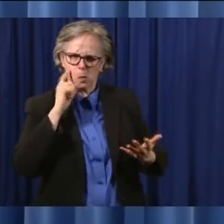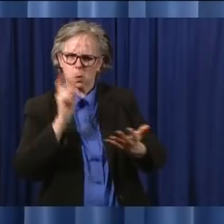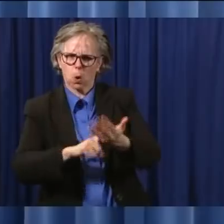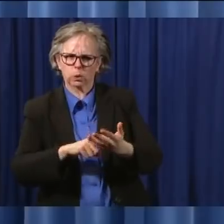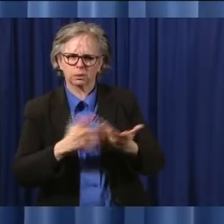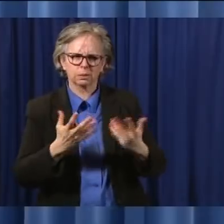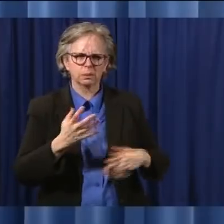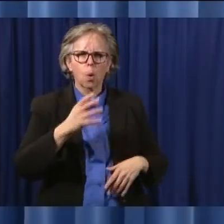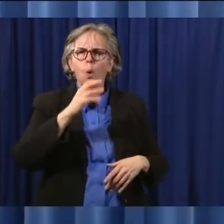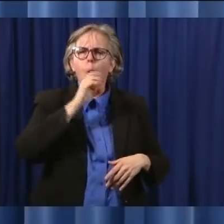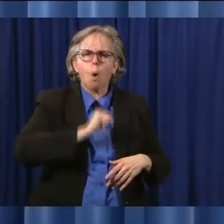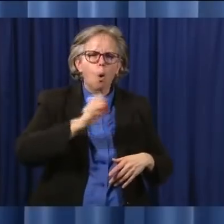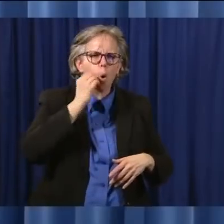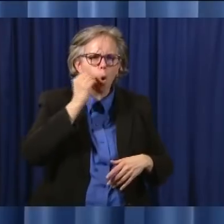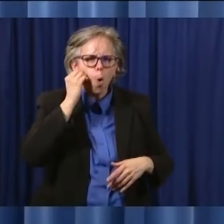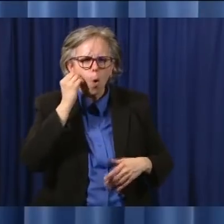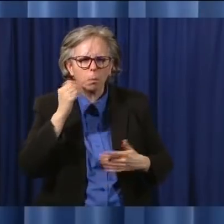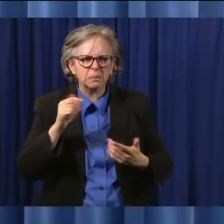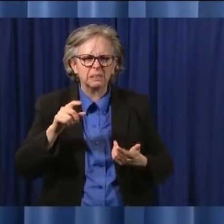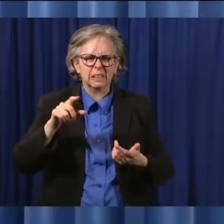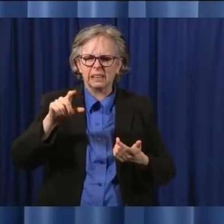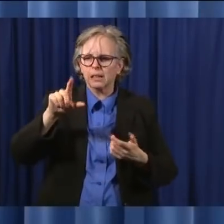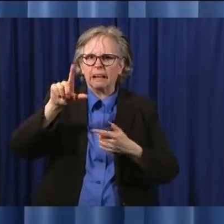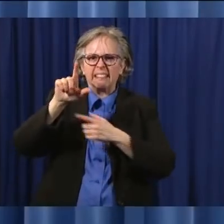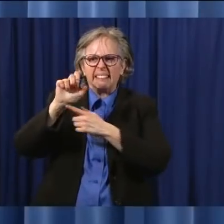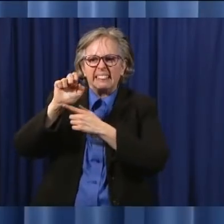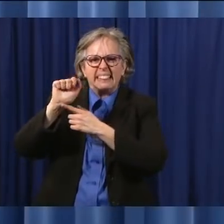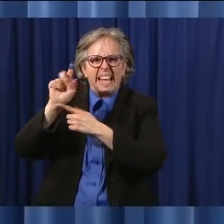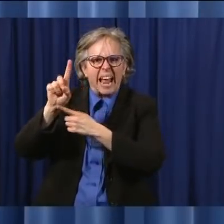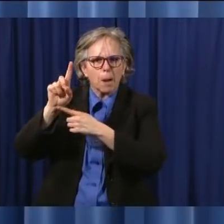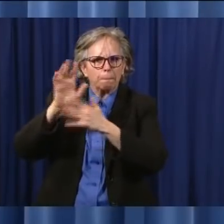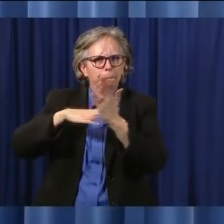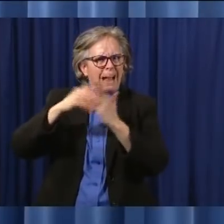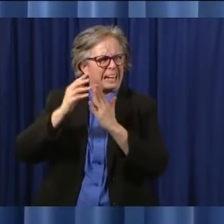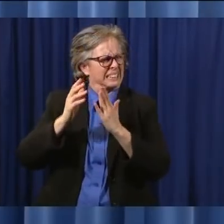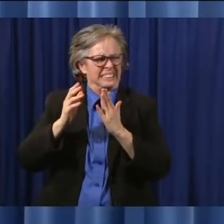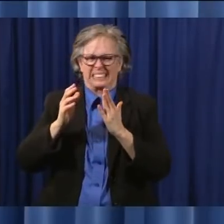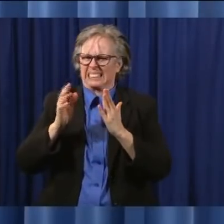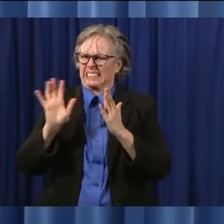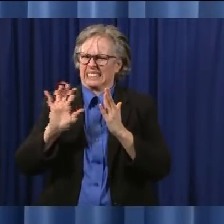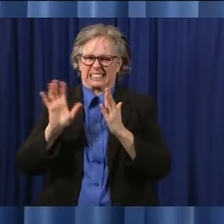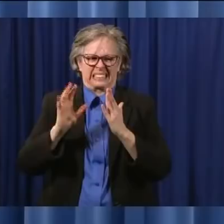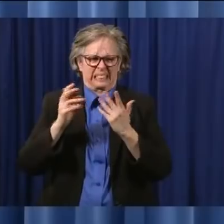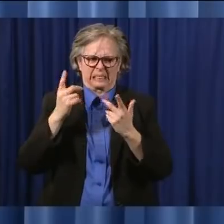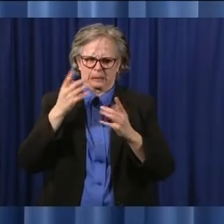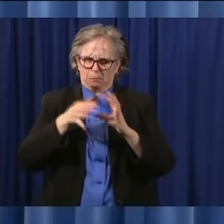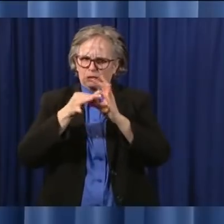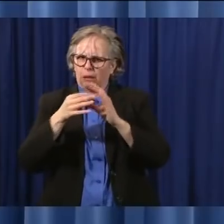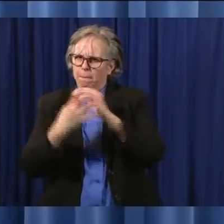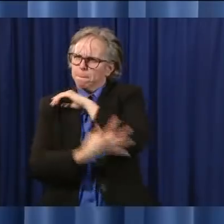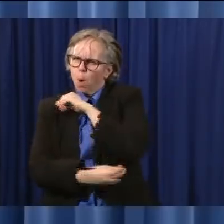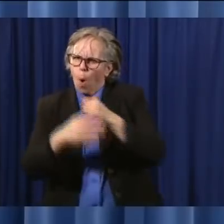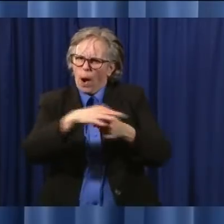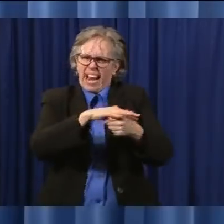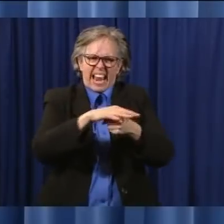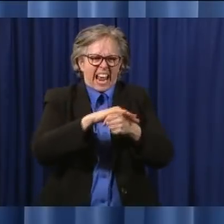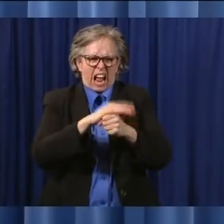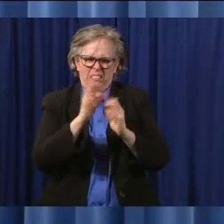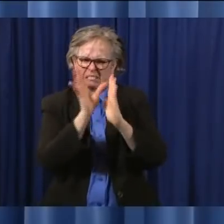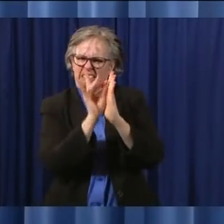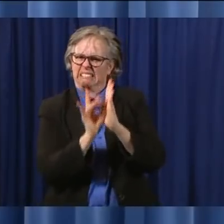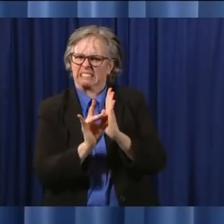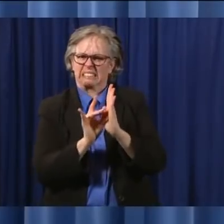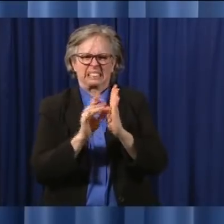address last year, I talked about how it is wrong and unacceptable that there are still children in Ohio today whose opportunities and